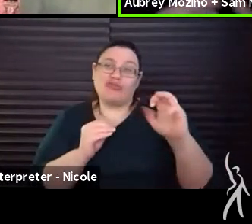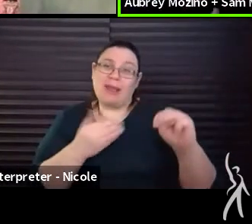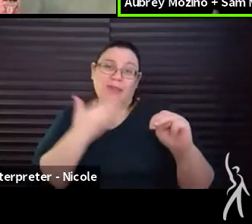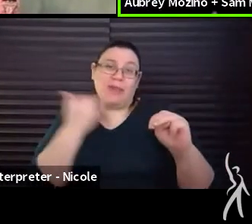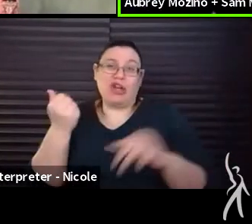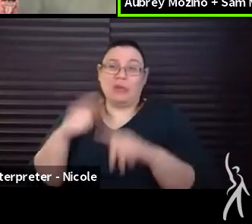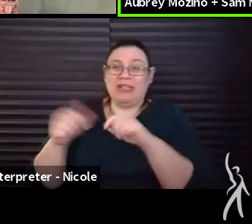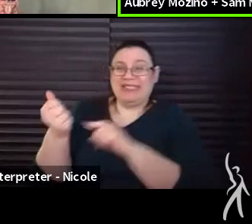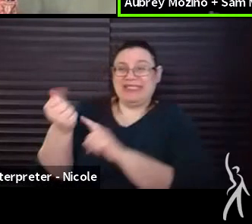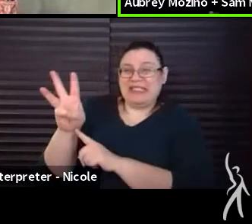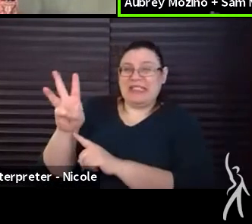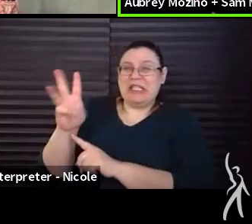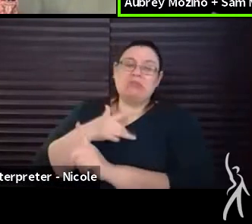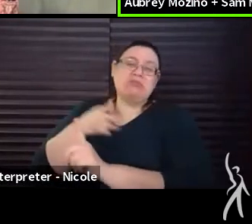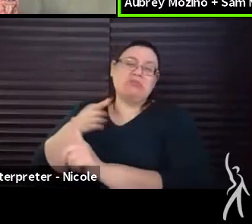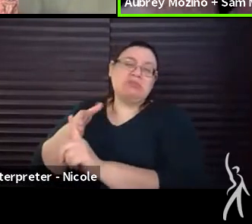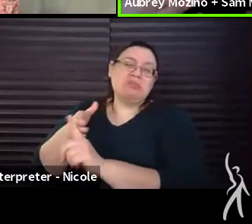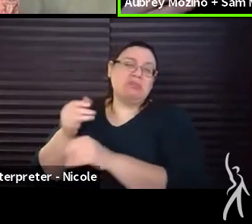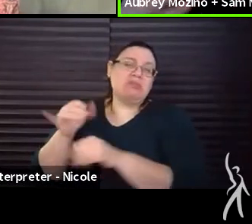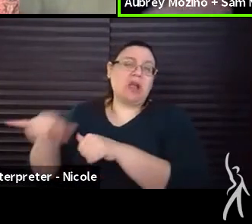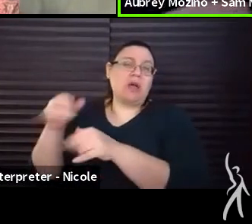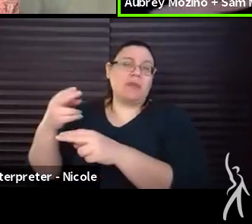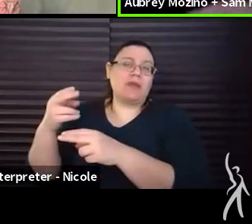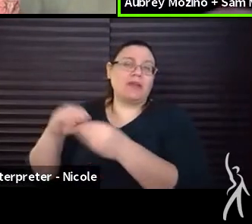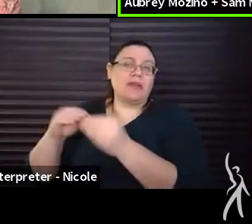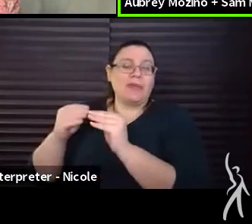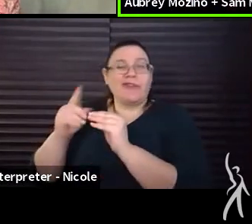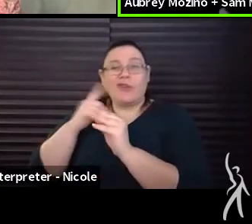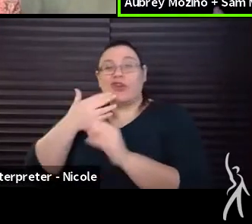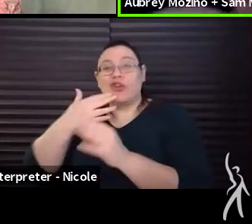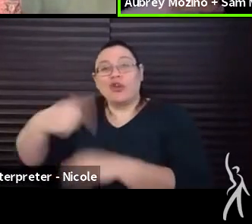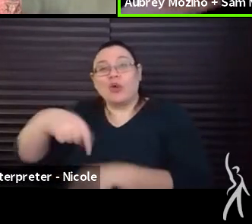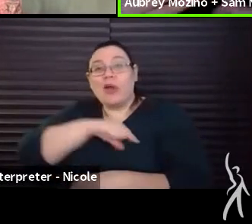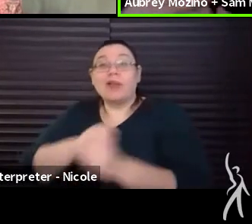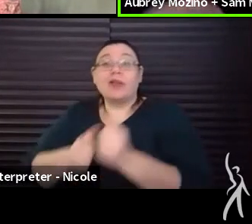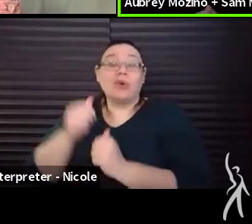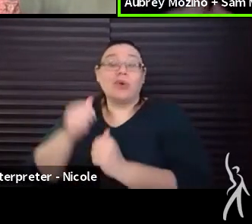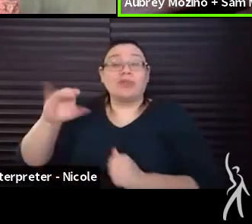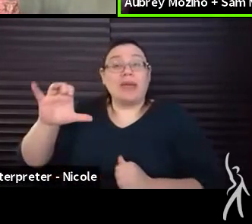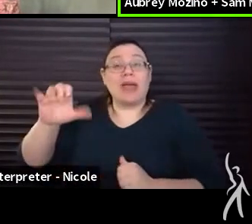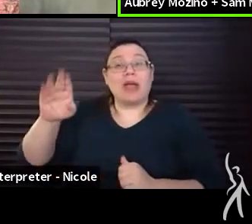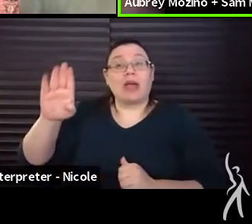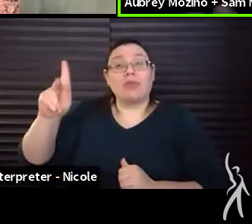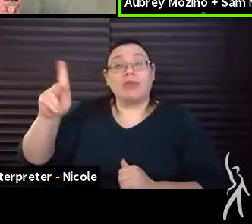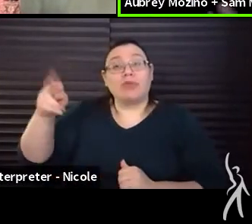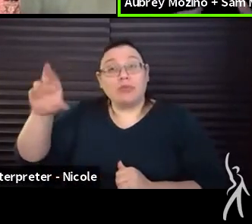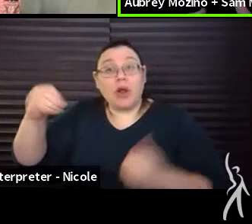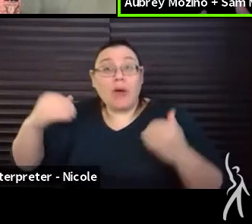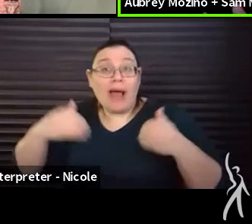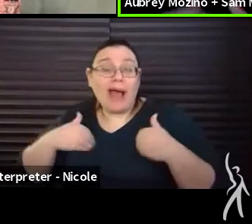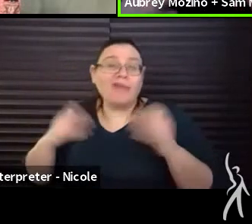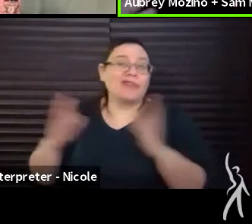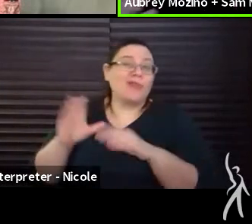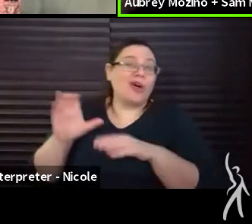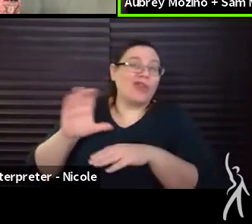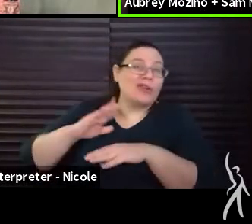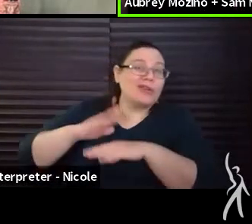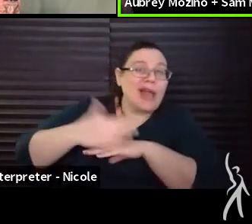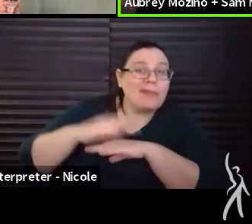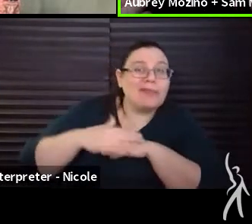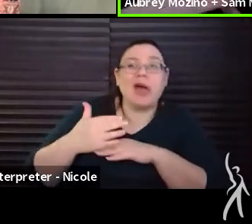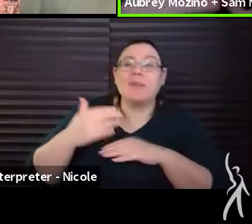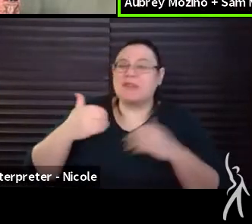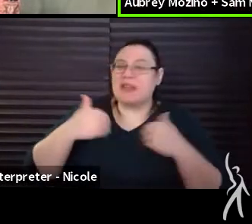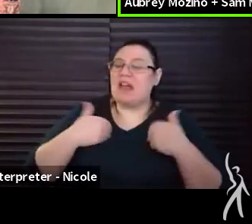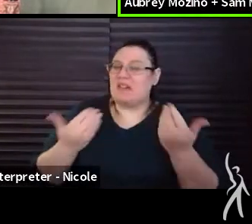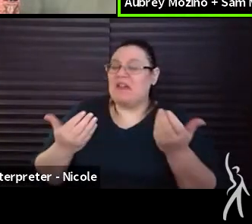of a go-to in terms of a high quality system. Most MacBook Pros have that. A lot of the smaller laptops are iMacs and that sort of thing. Screen real